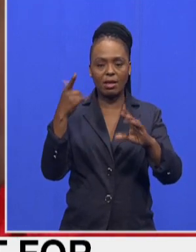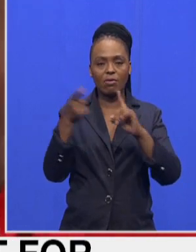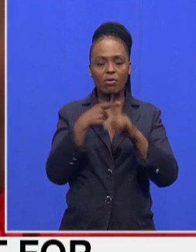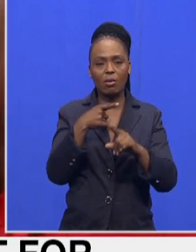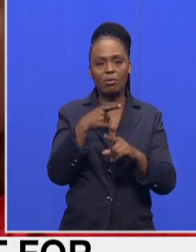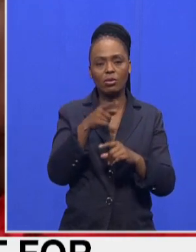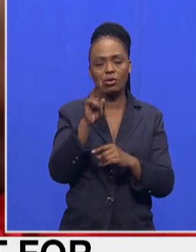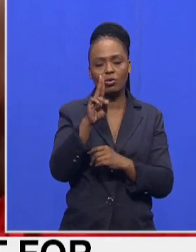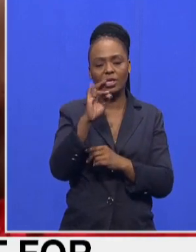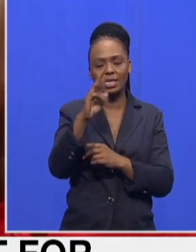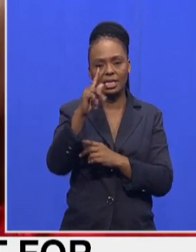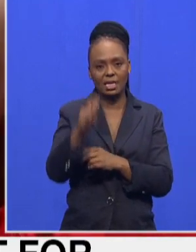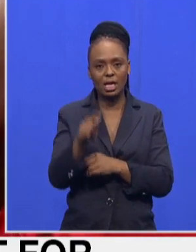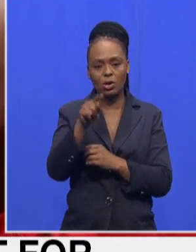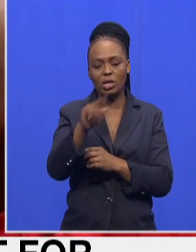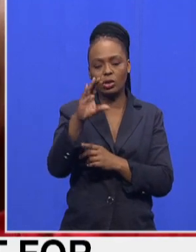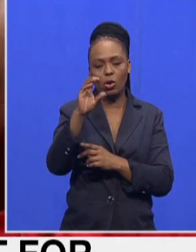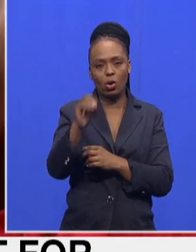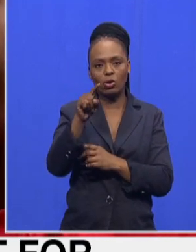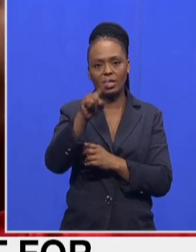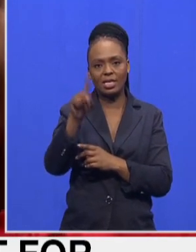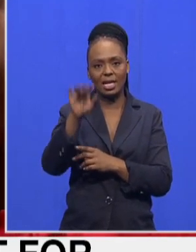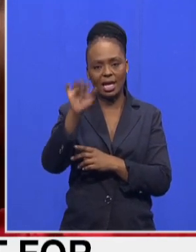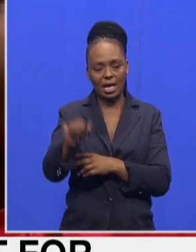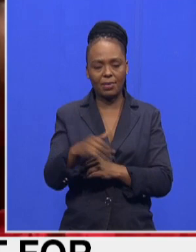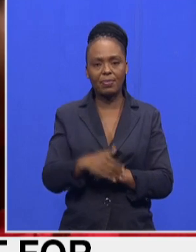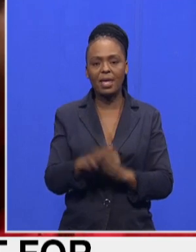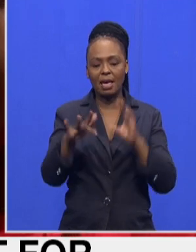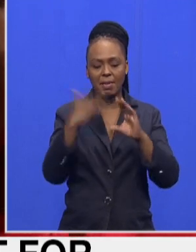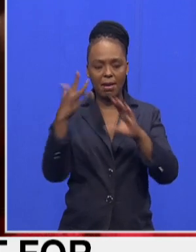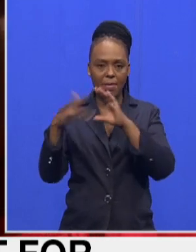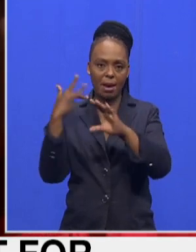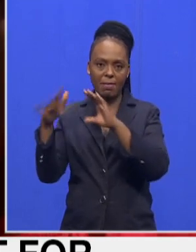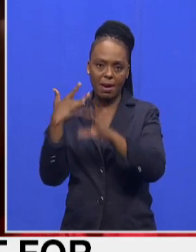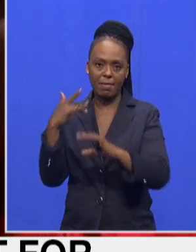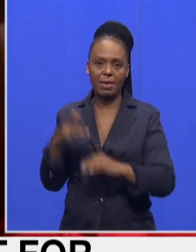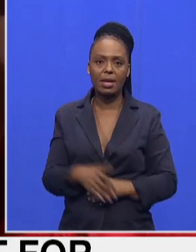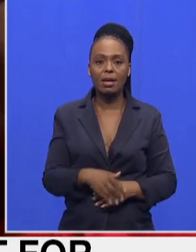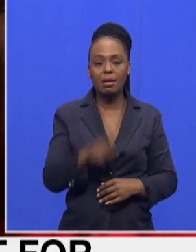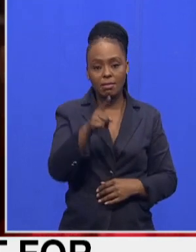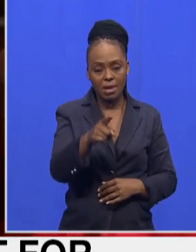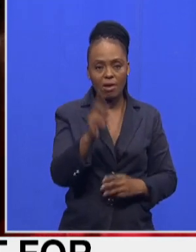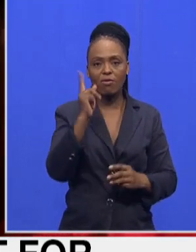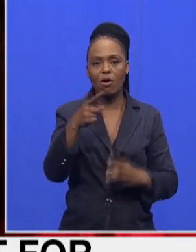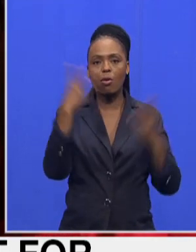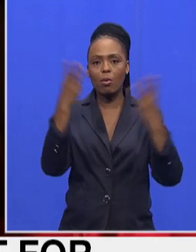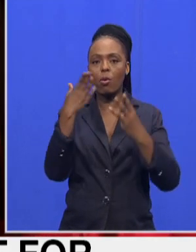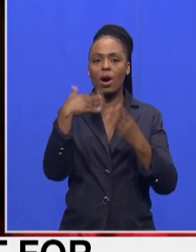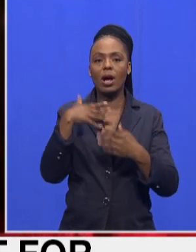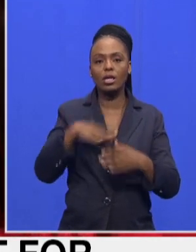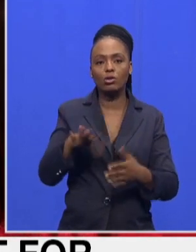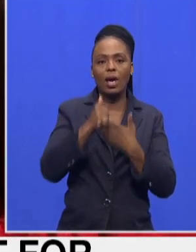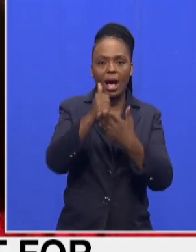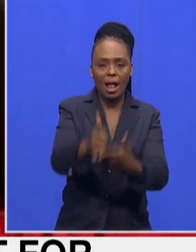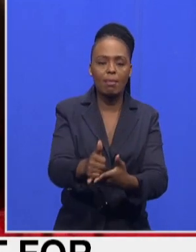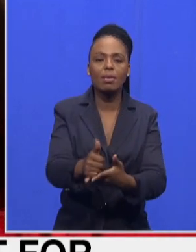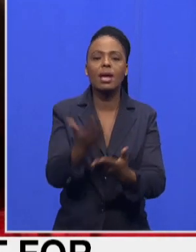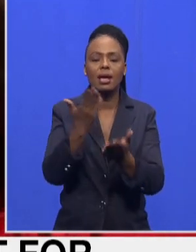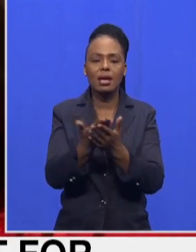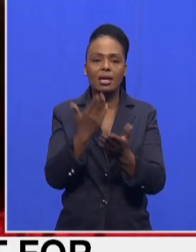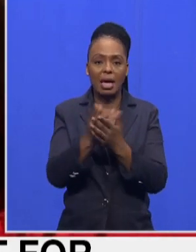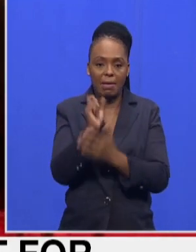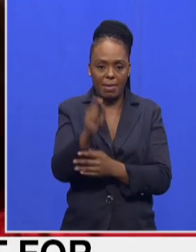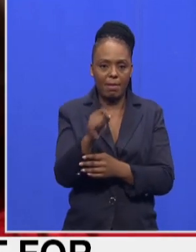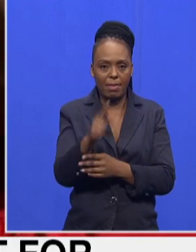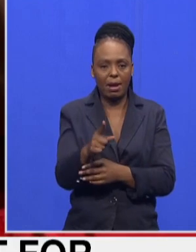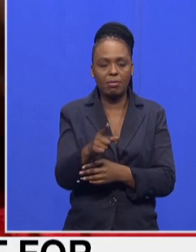srcpgchair@uct.ac.za as well. Thank you. Those are the platforms for people who want to intervene and also pledge their support. Thank you. The last time we spoke